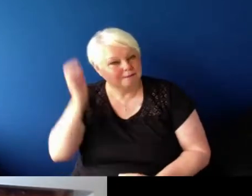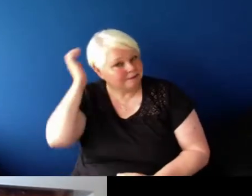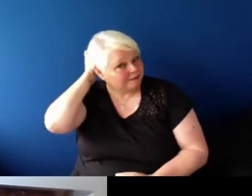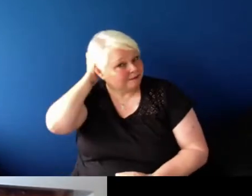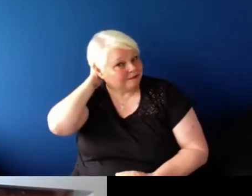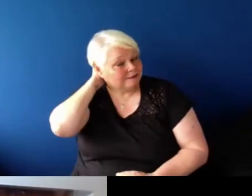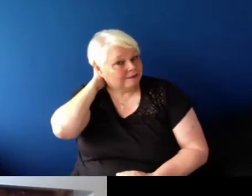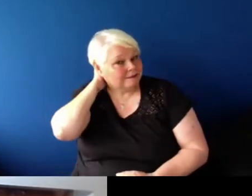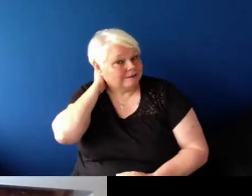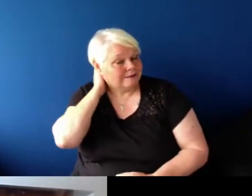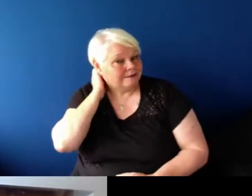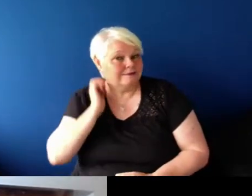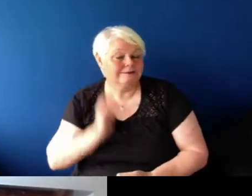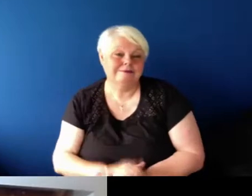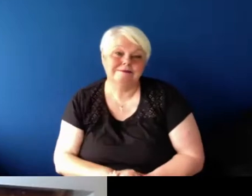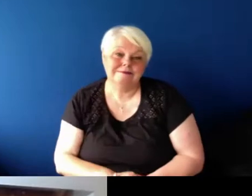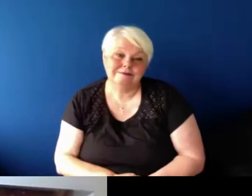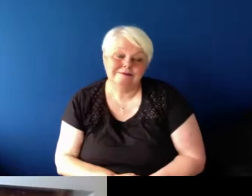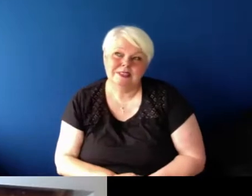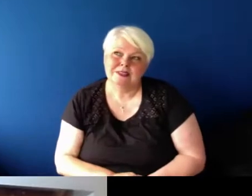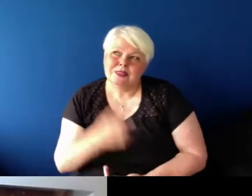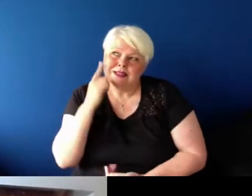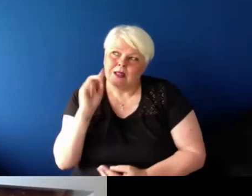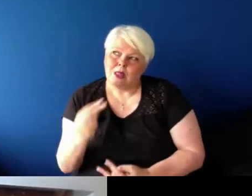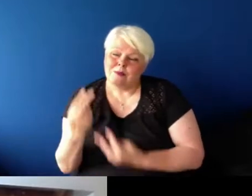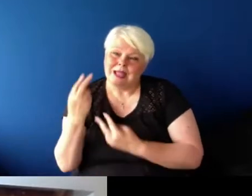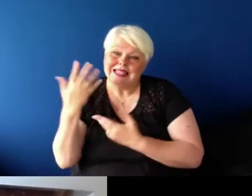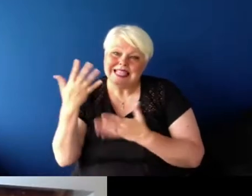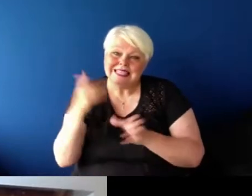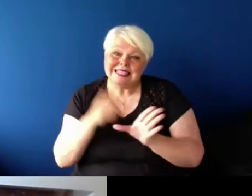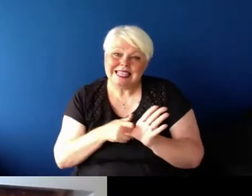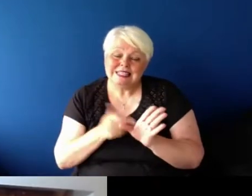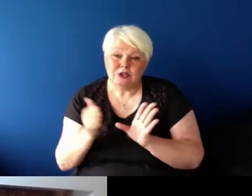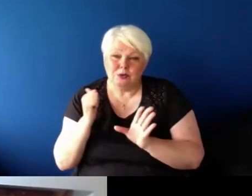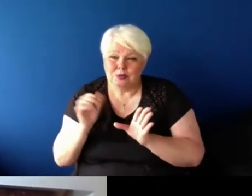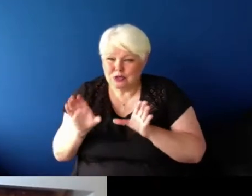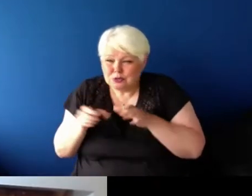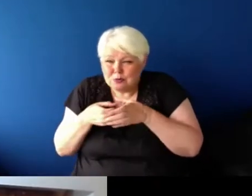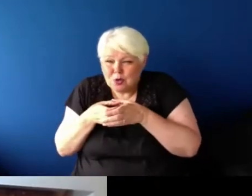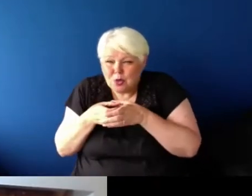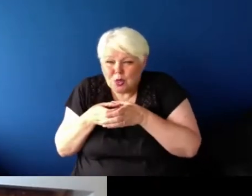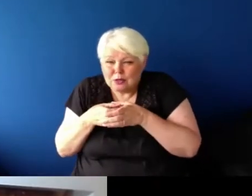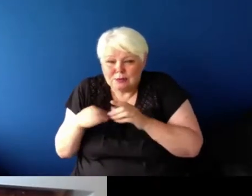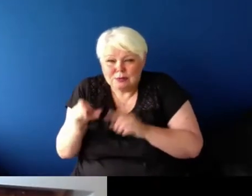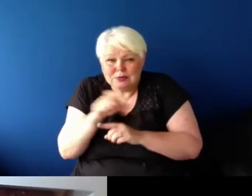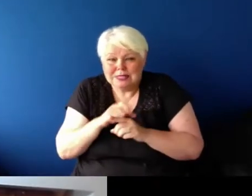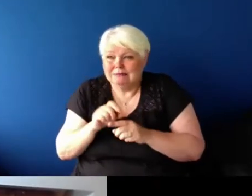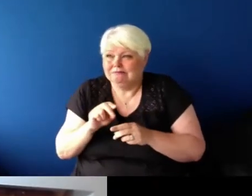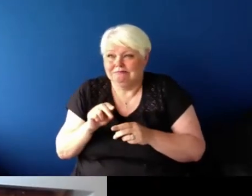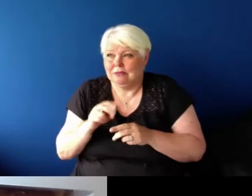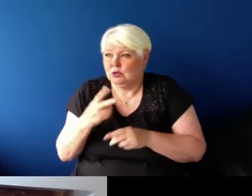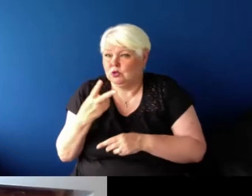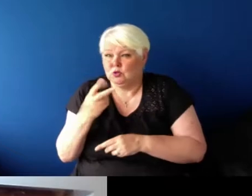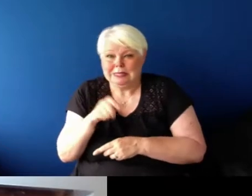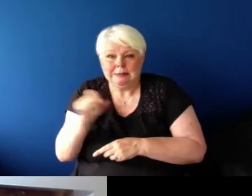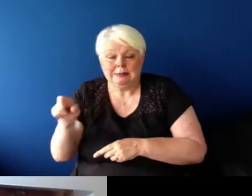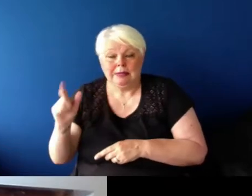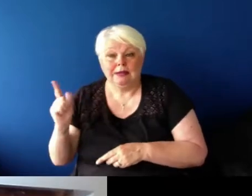you know, so to think that, you know, 10 years ago, there was a small community of maybe less than 20 people in